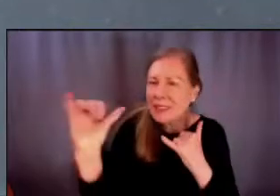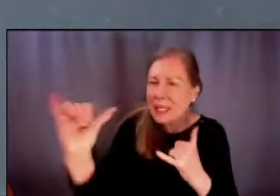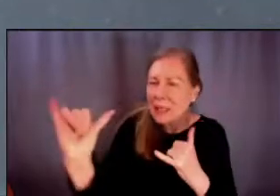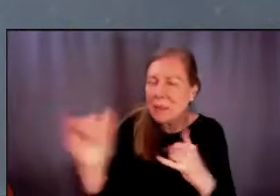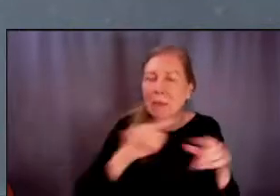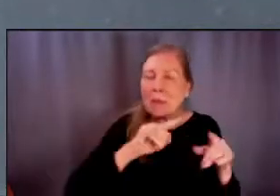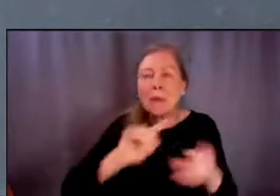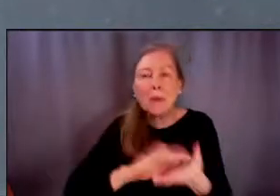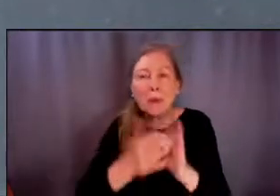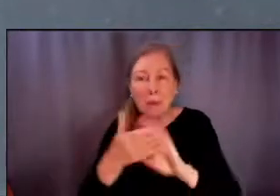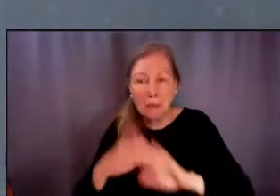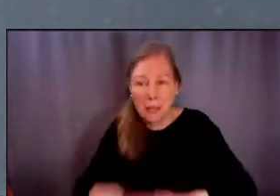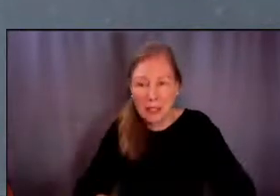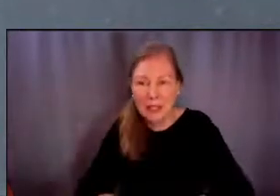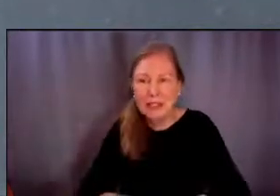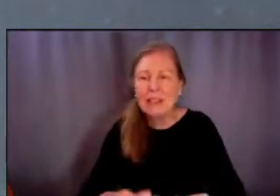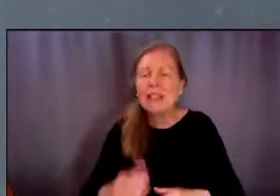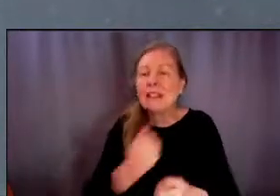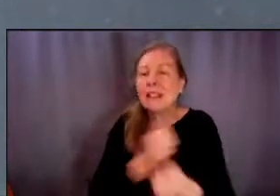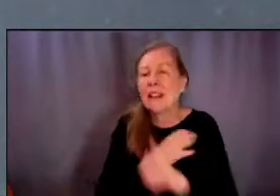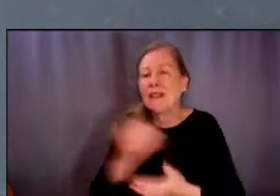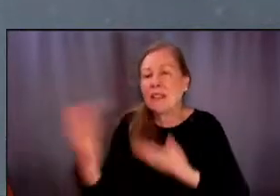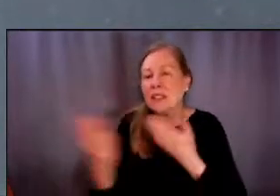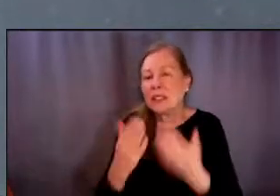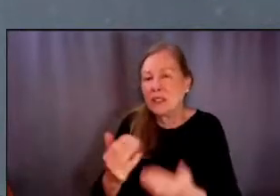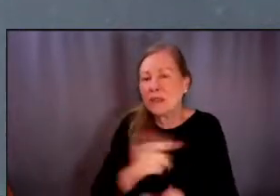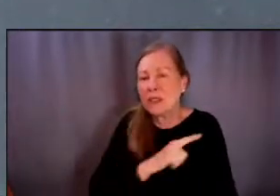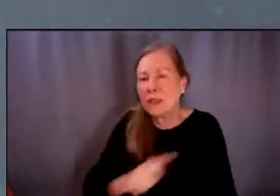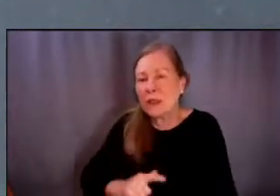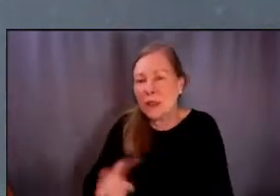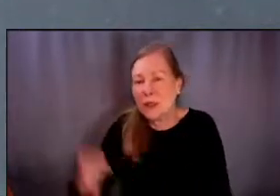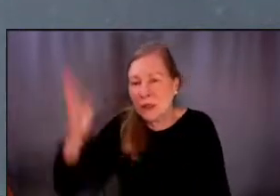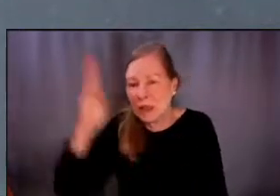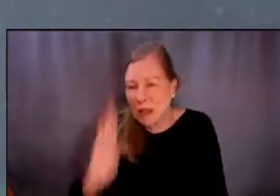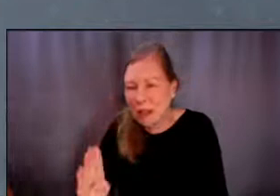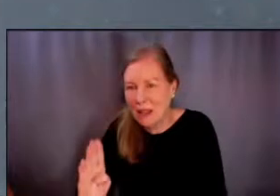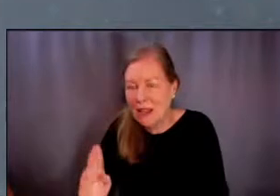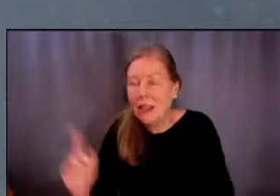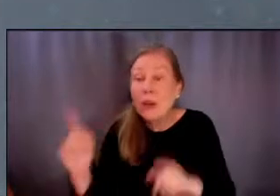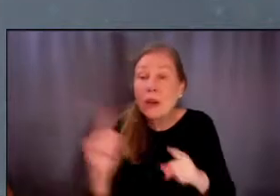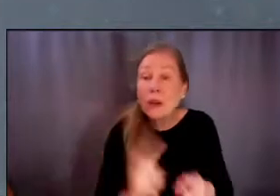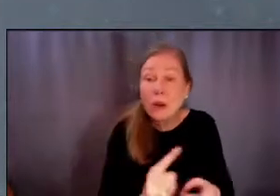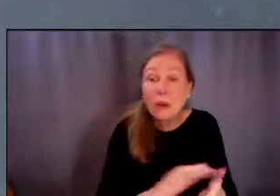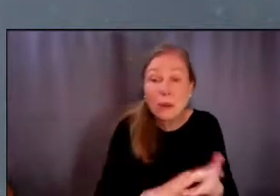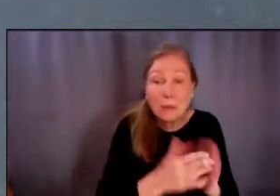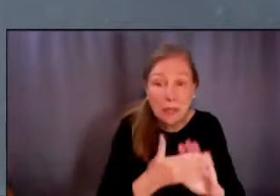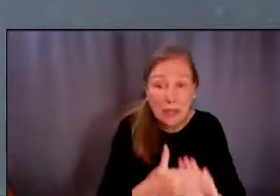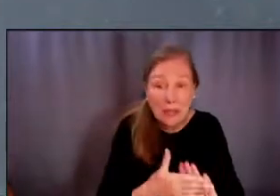Lord your God. Go in that peace to love and serve your neighbor.